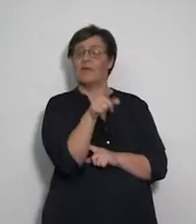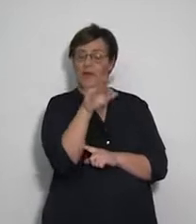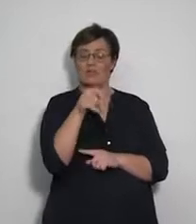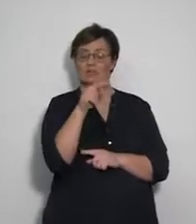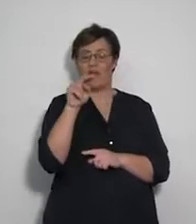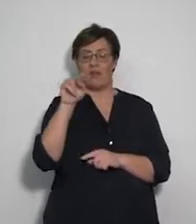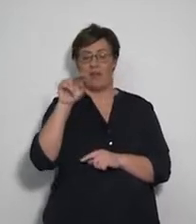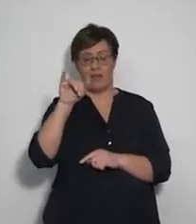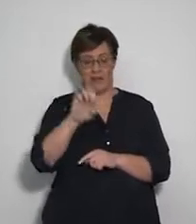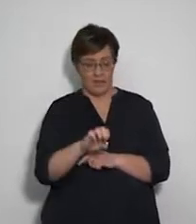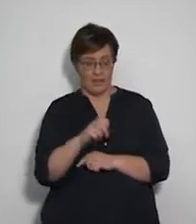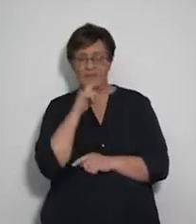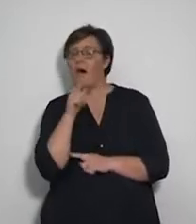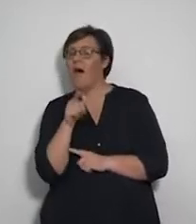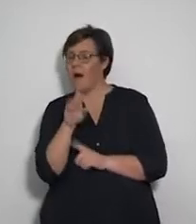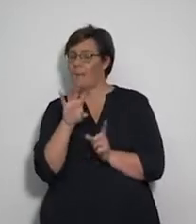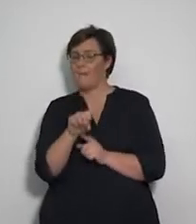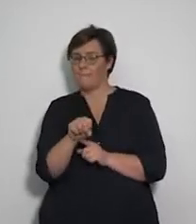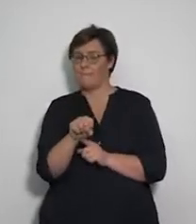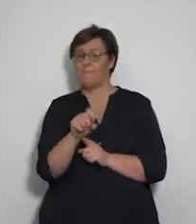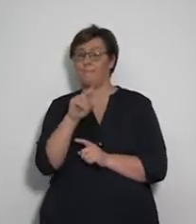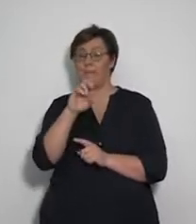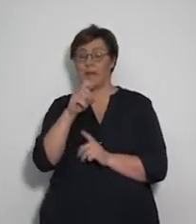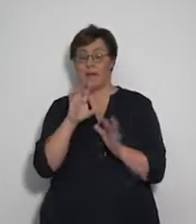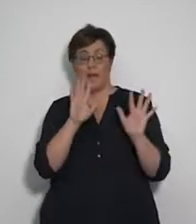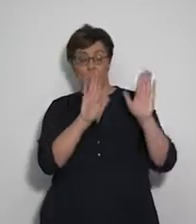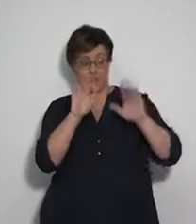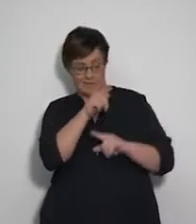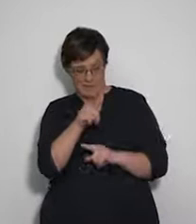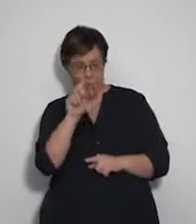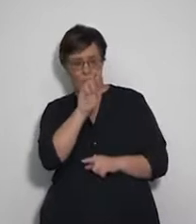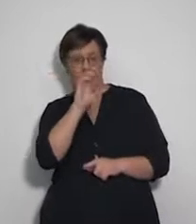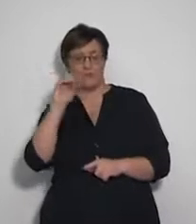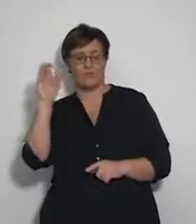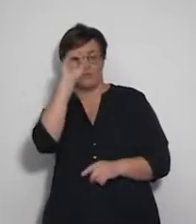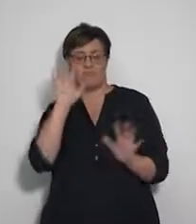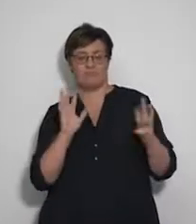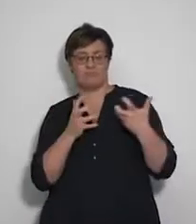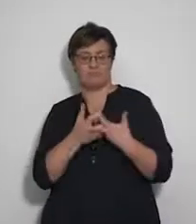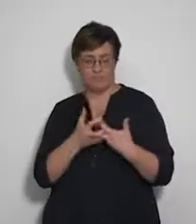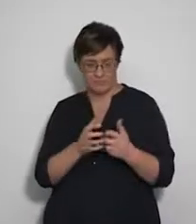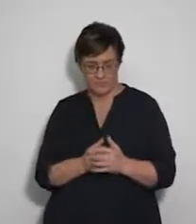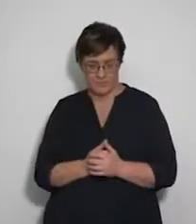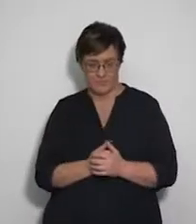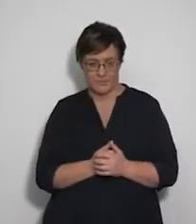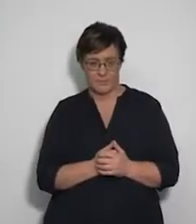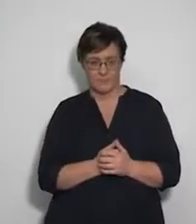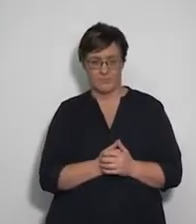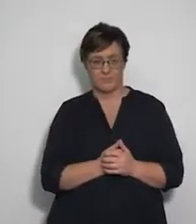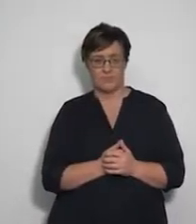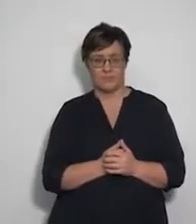is Jenny, and you can clearly see how that banding pattern is a 100% match of that individual sample that was